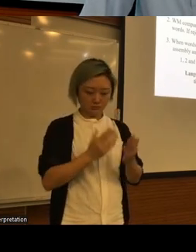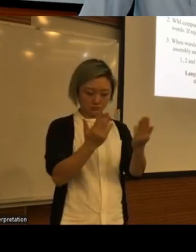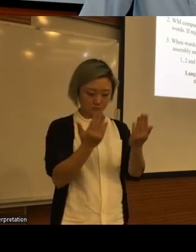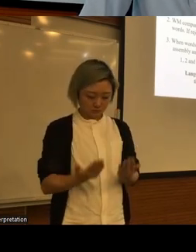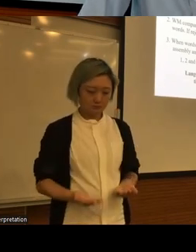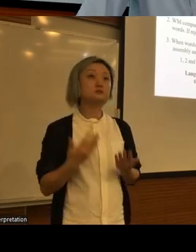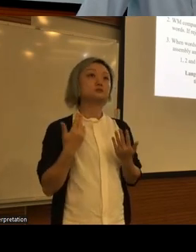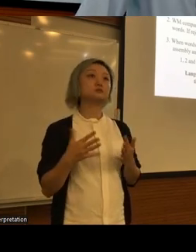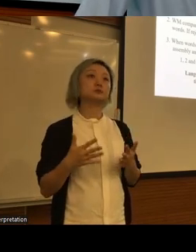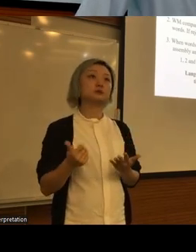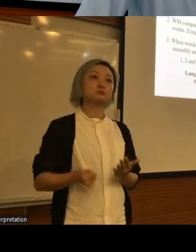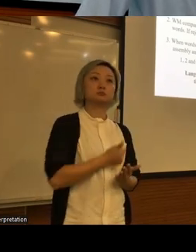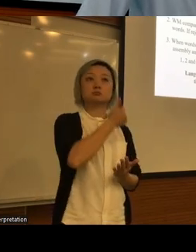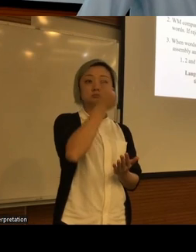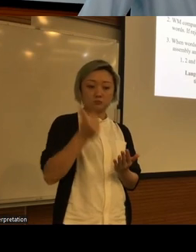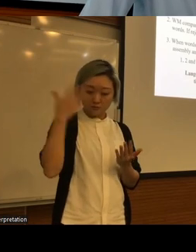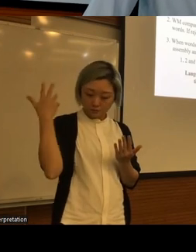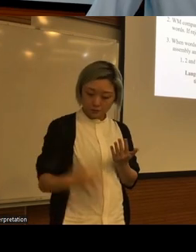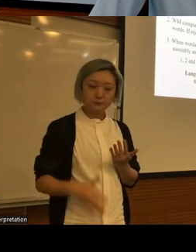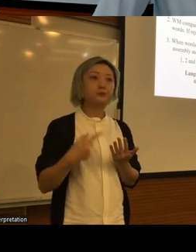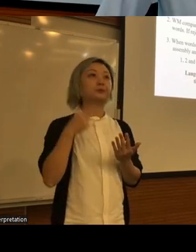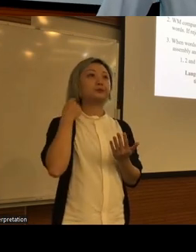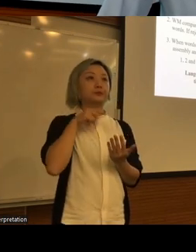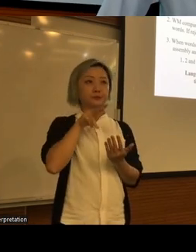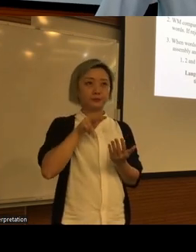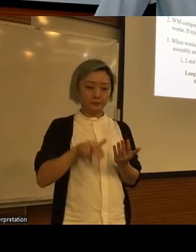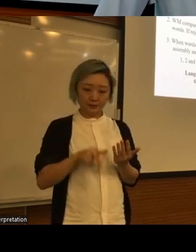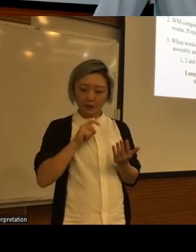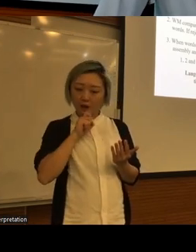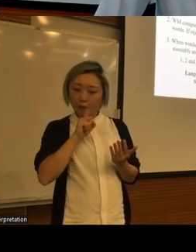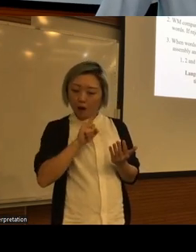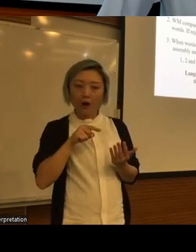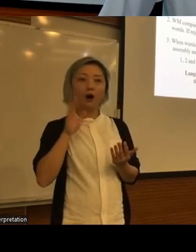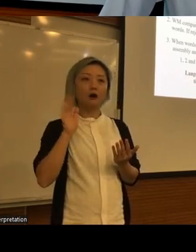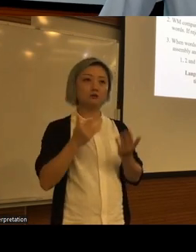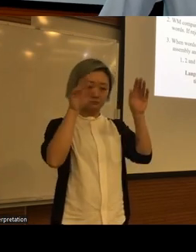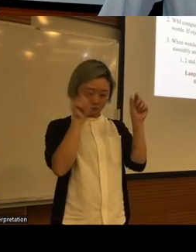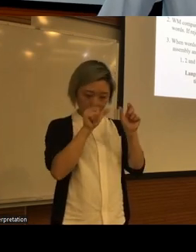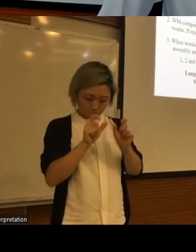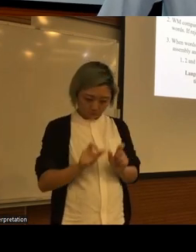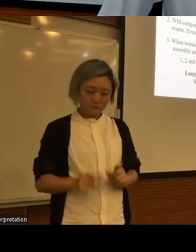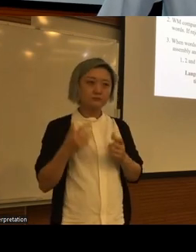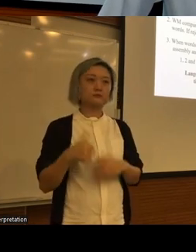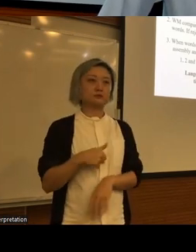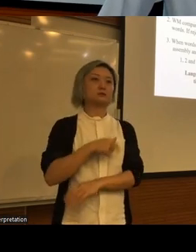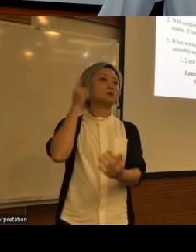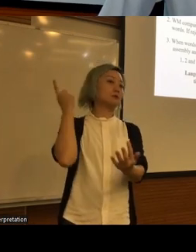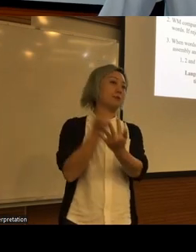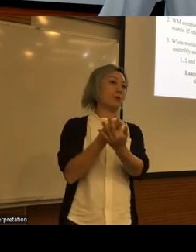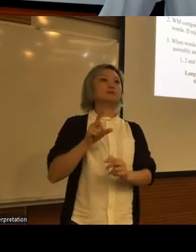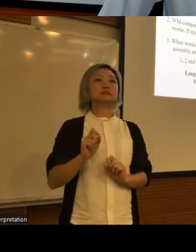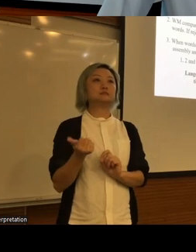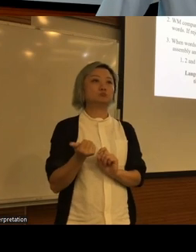the language units are identified, then you look at the assembly and try to see what this